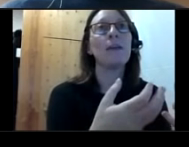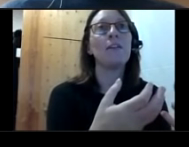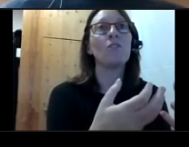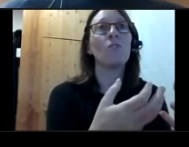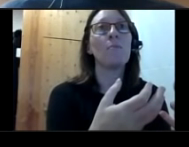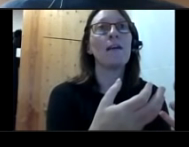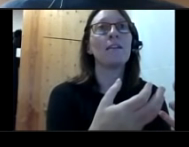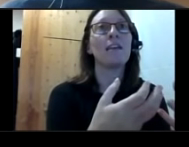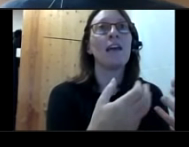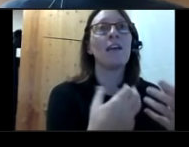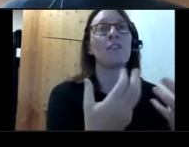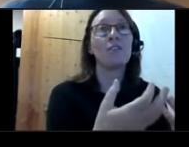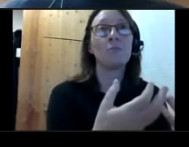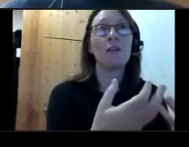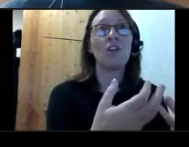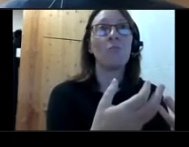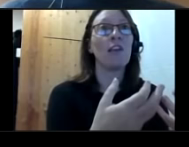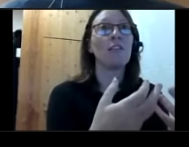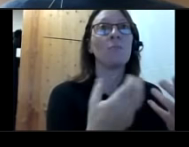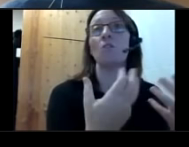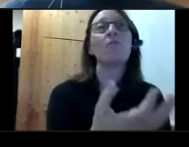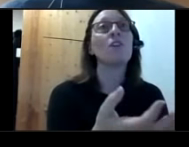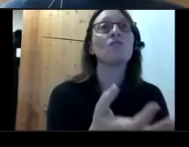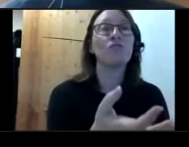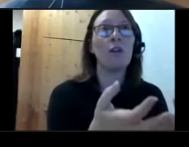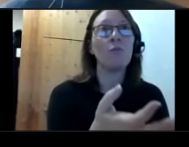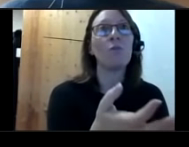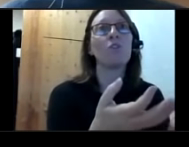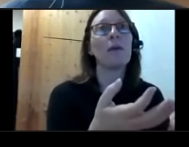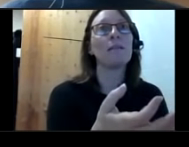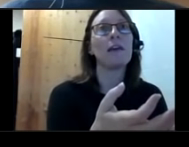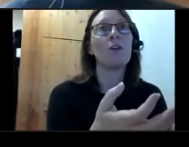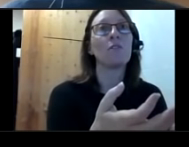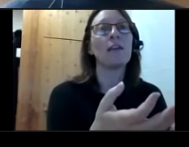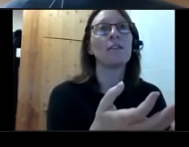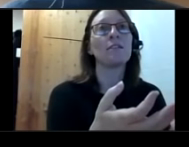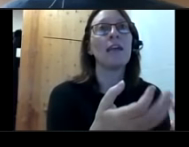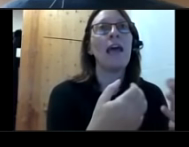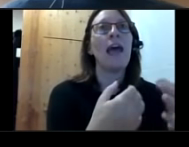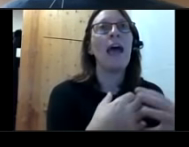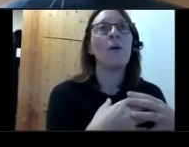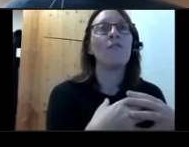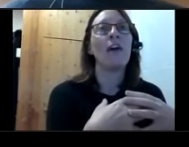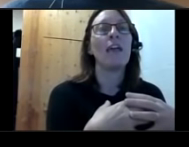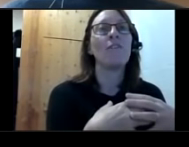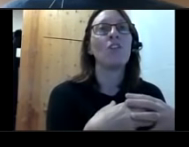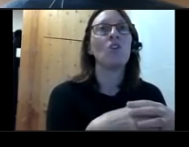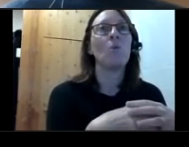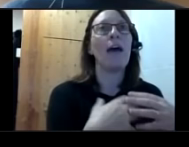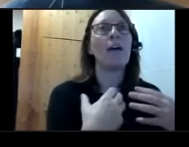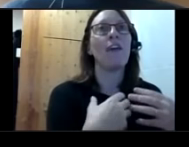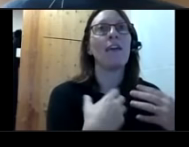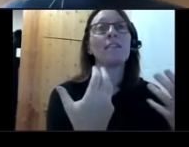feed appearing on your website. That's third-party content, but you have no control over what's going into that content. However, if